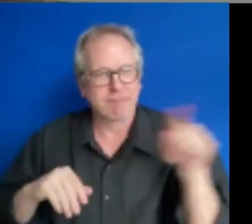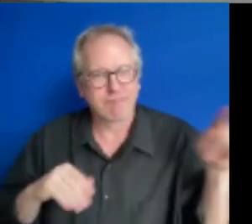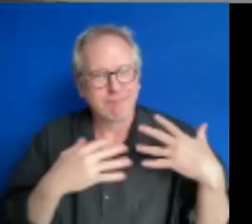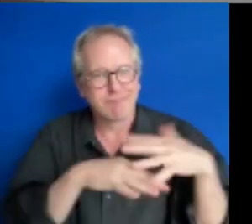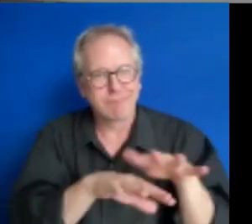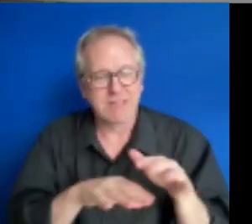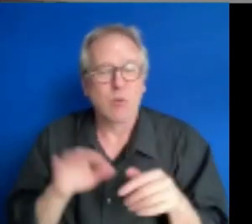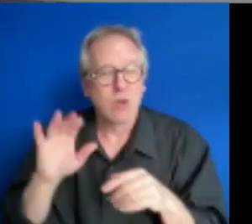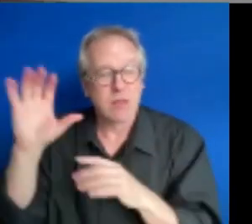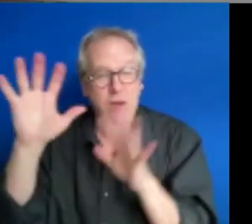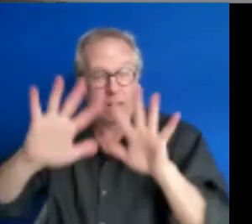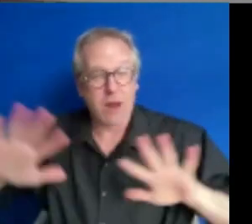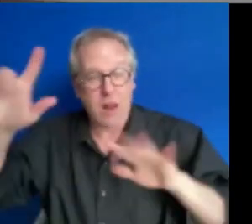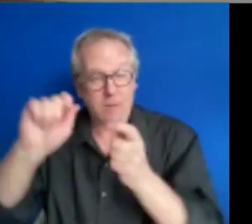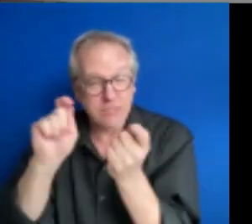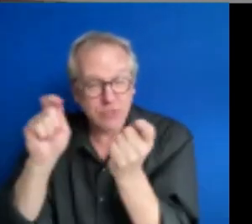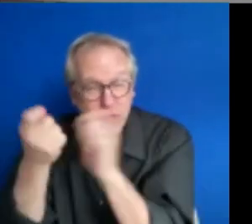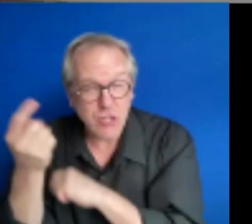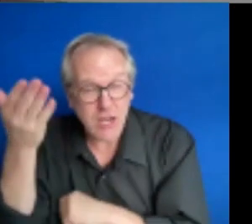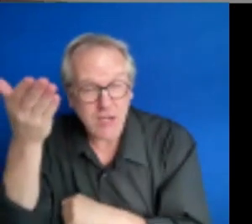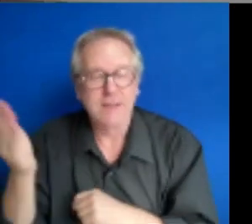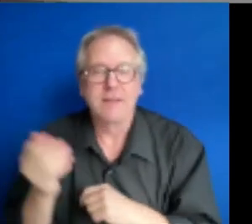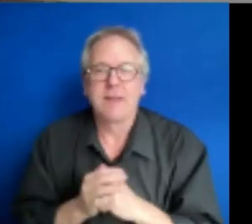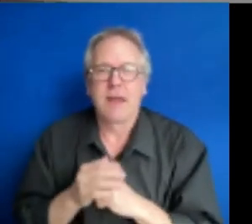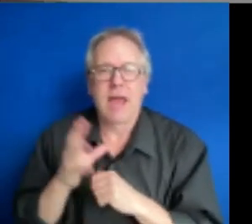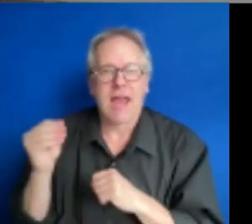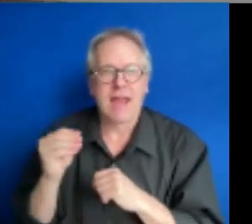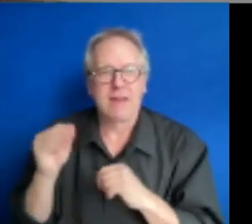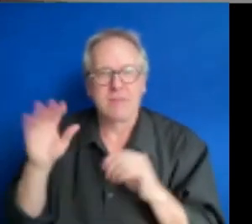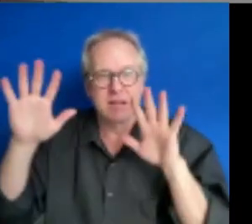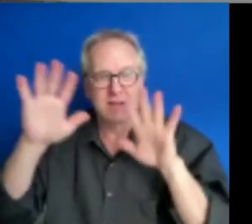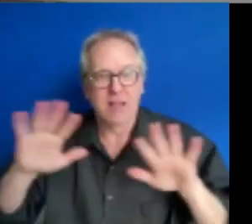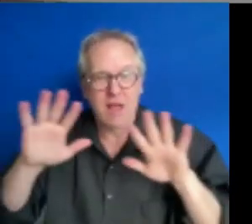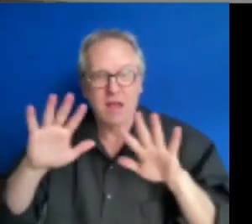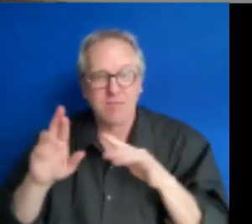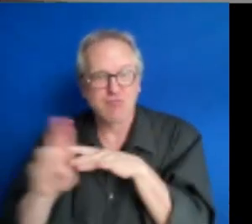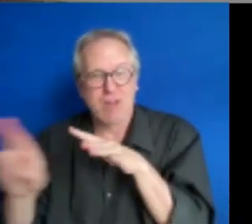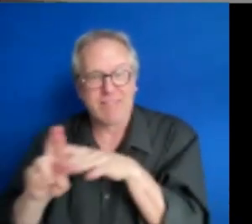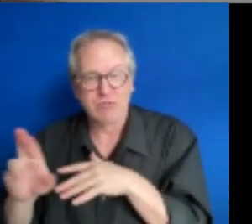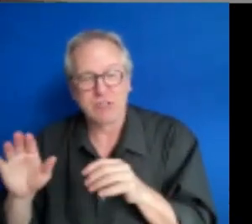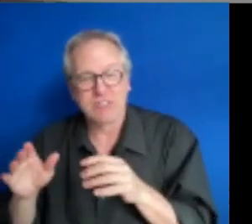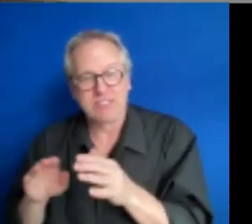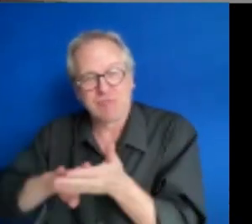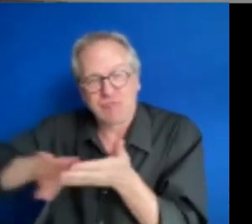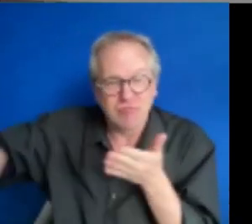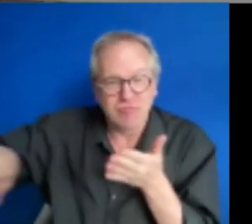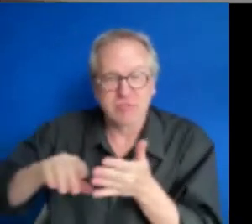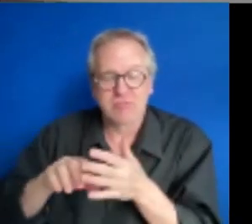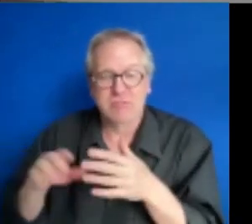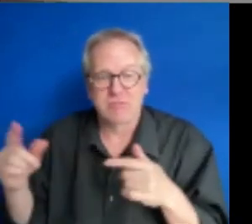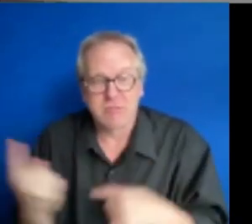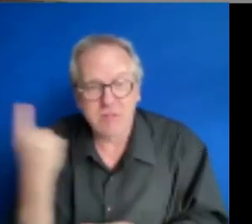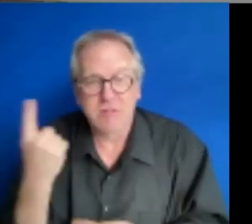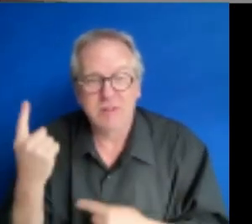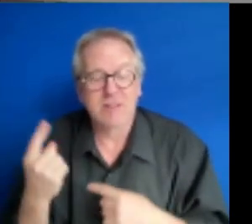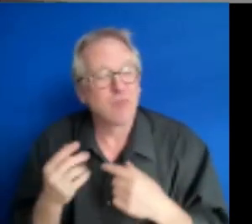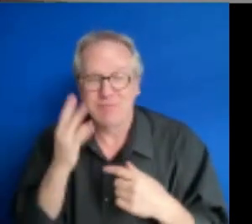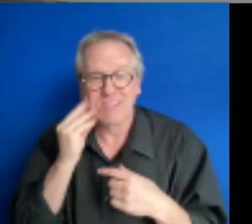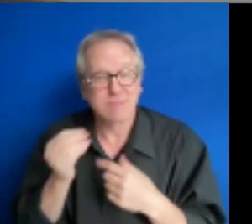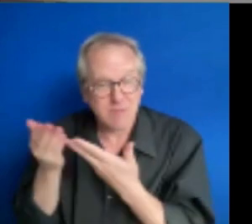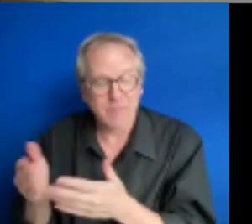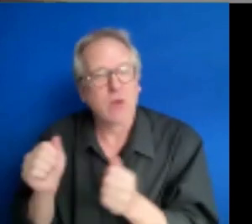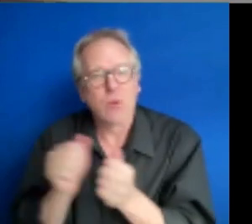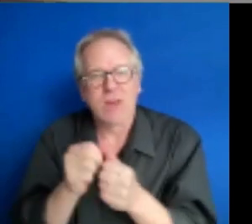with climate change and with becoming climate refugees. So we experience it there. We experience